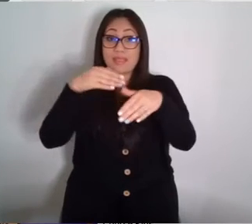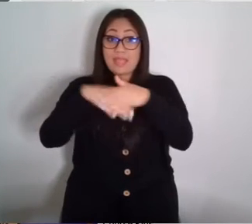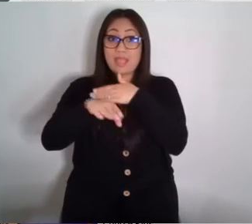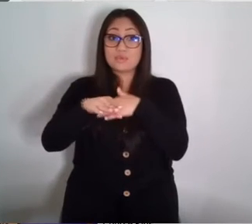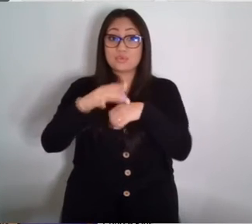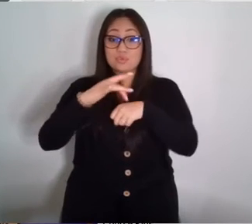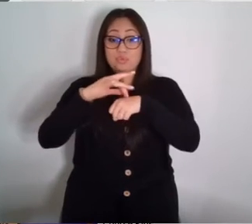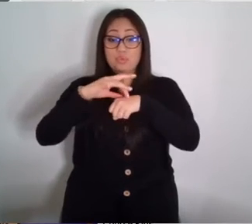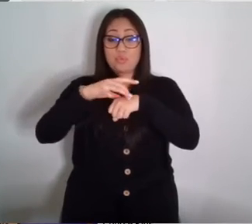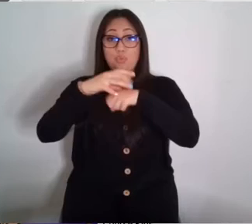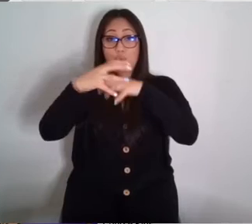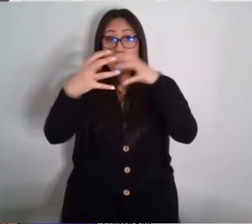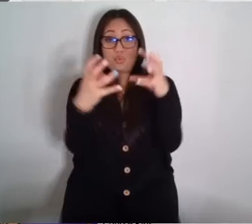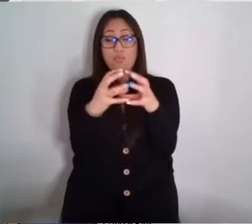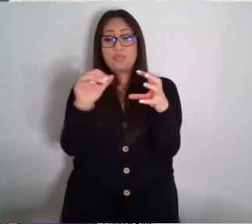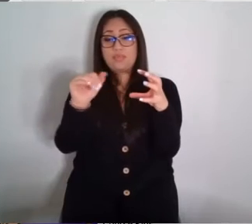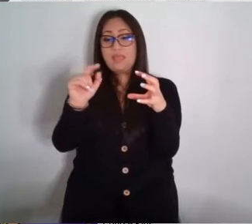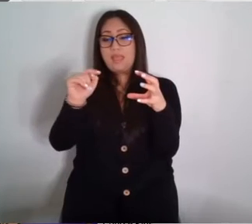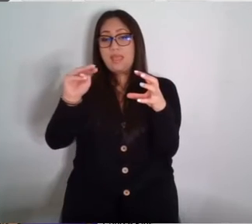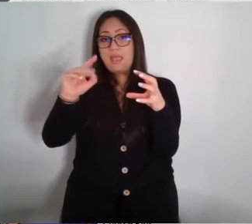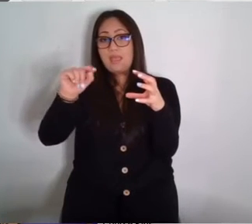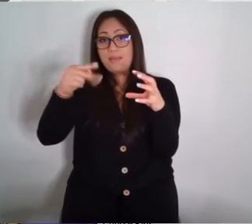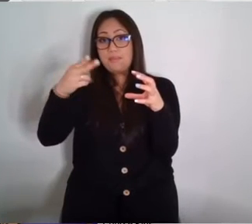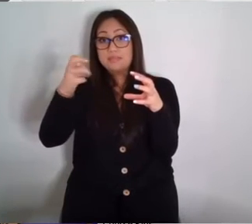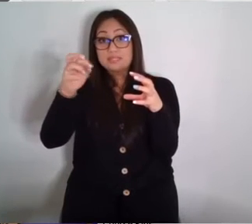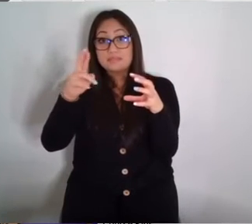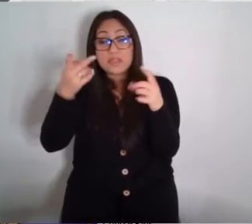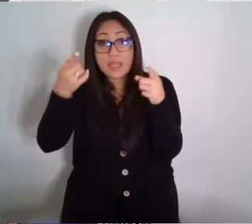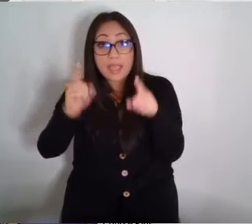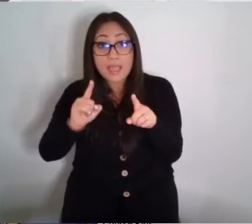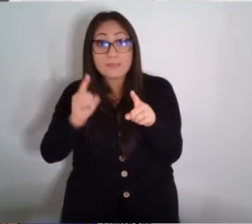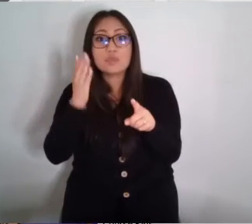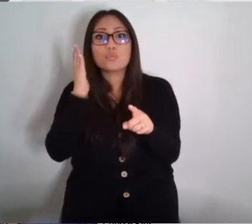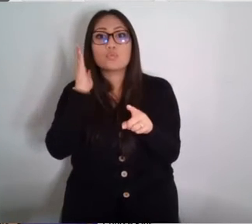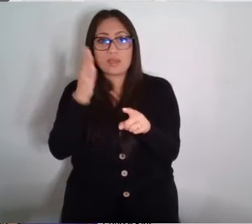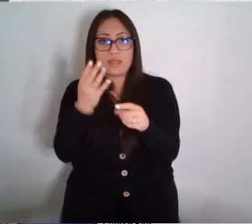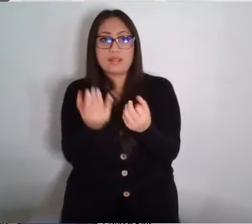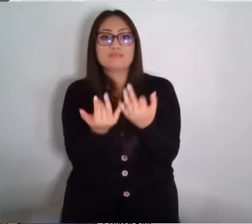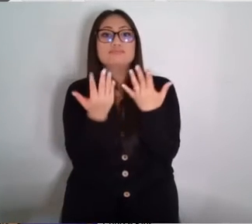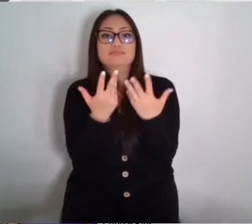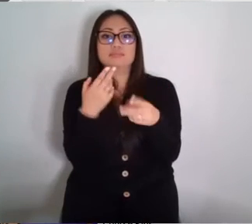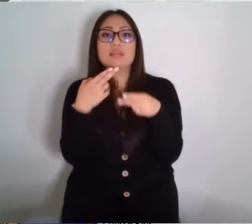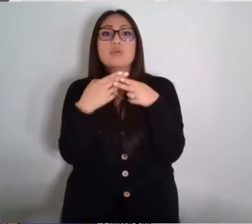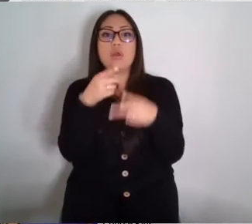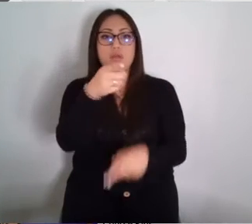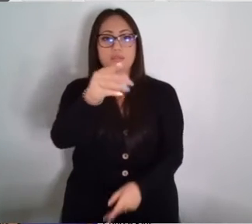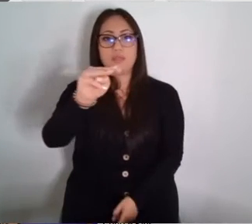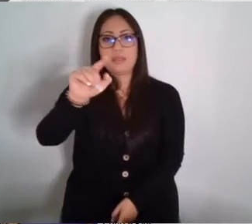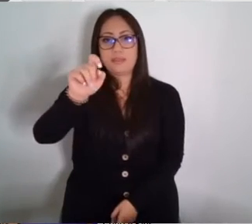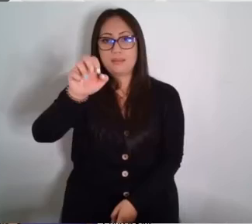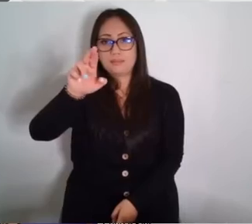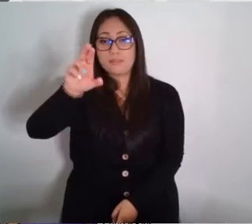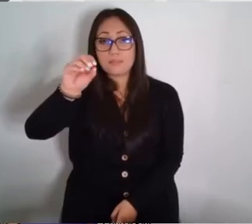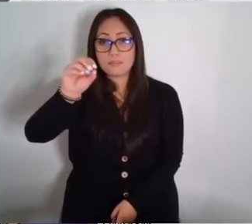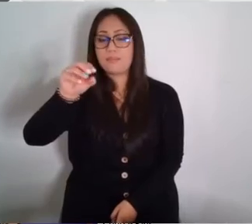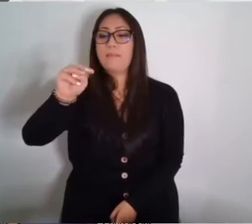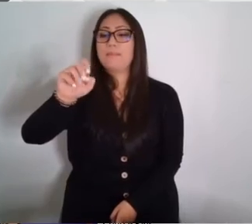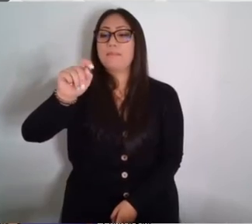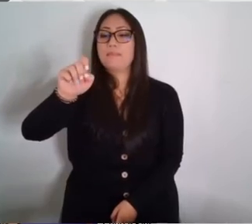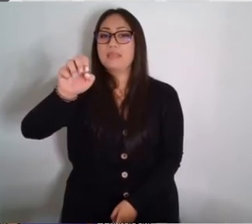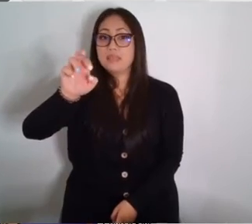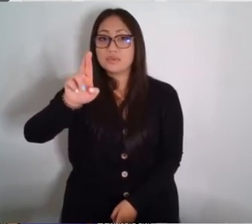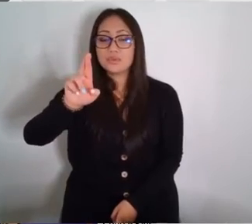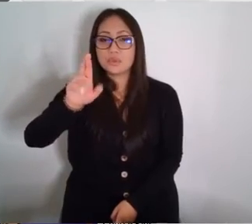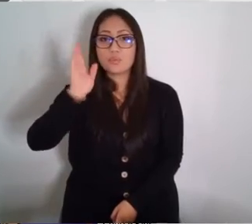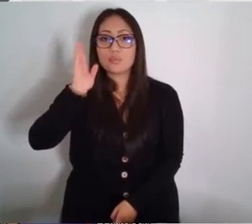call the layer of gases that surround our planet, it'll start to burn up. Then it's called a meteor, a really fast streak of light that flies through the sky.